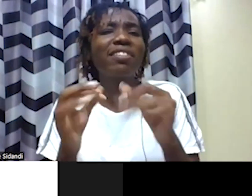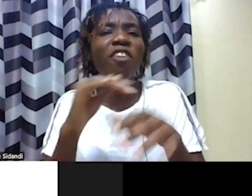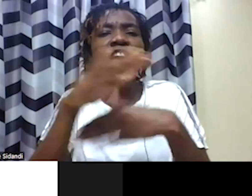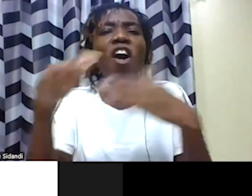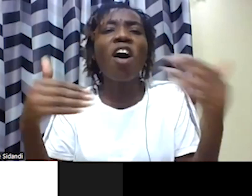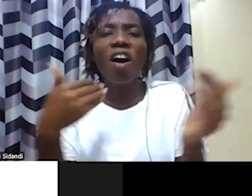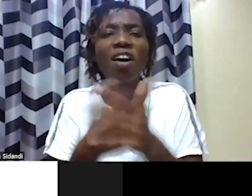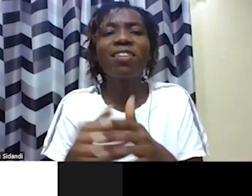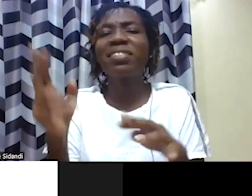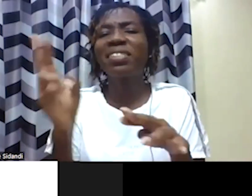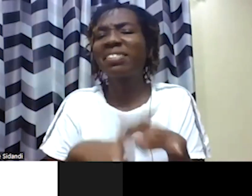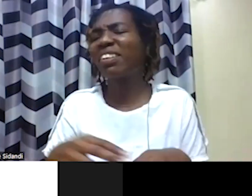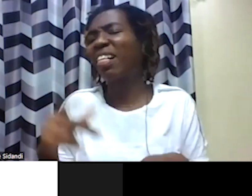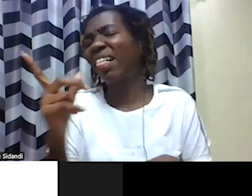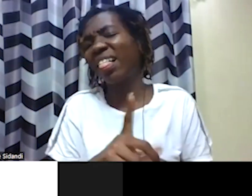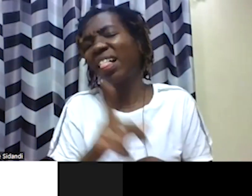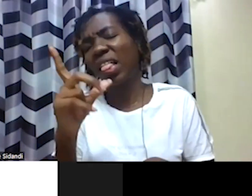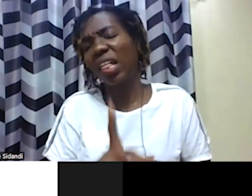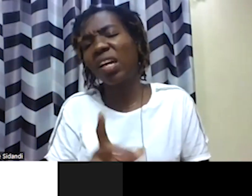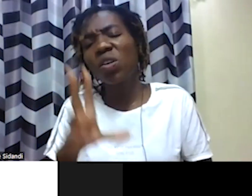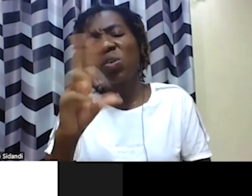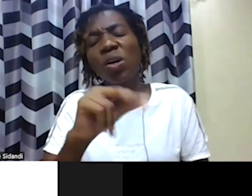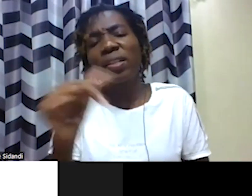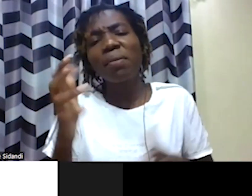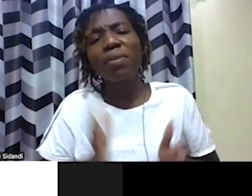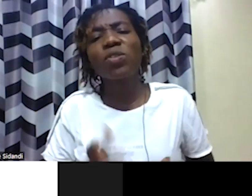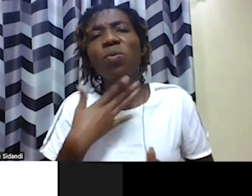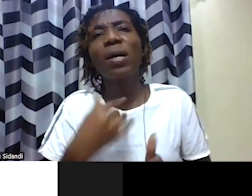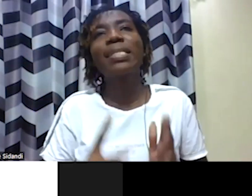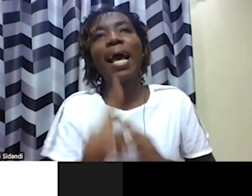just down here? None of us is going up.